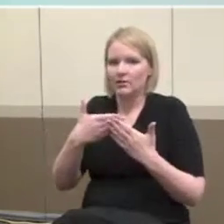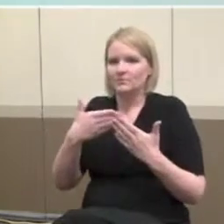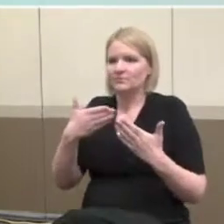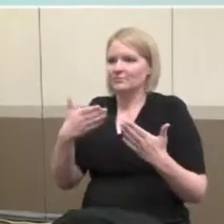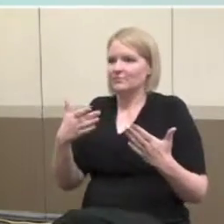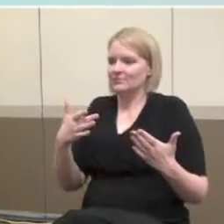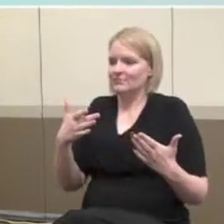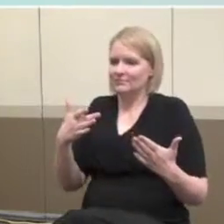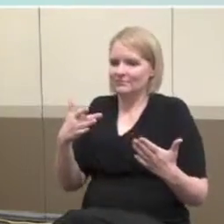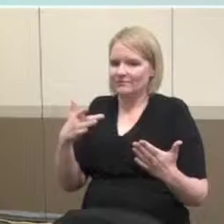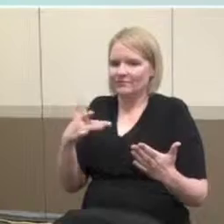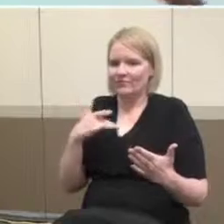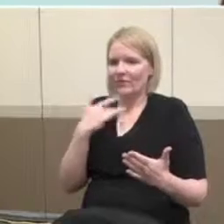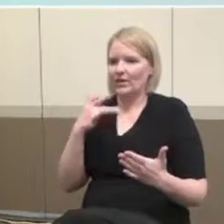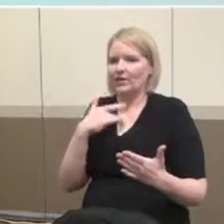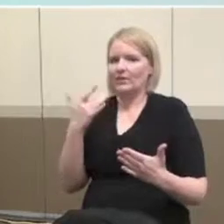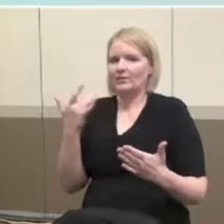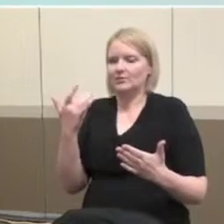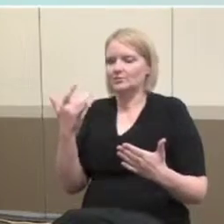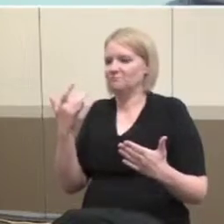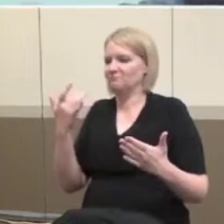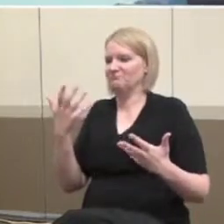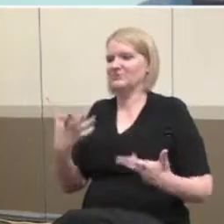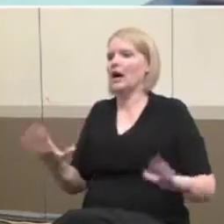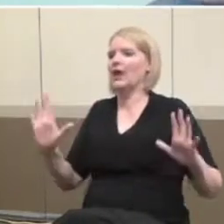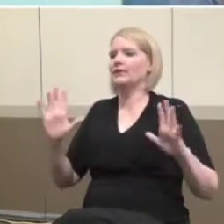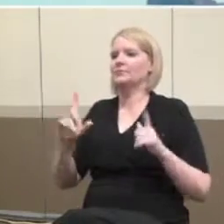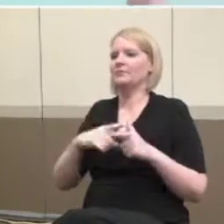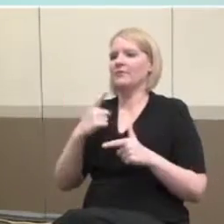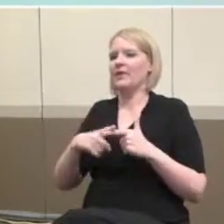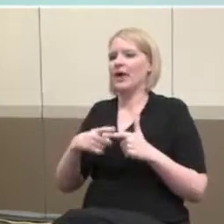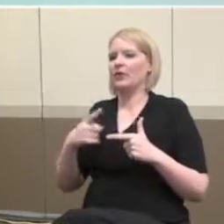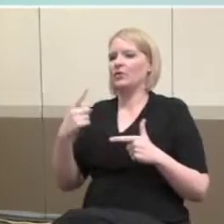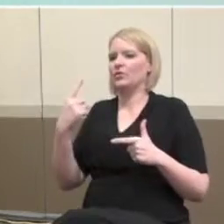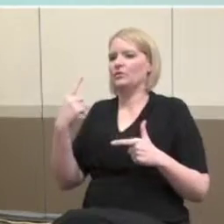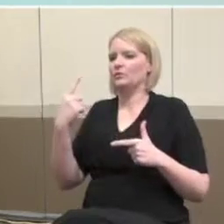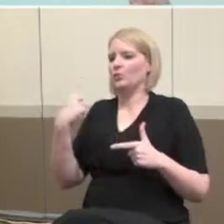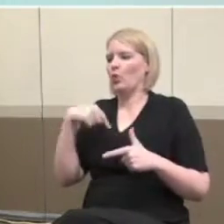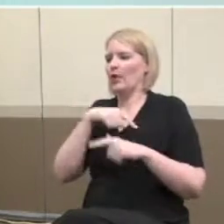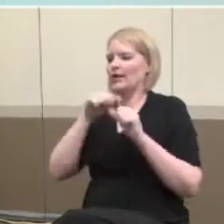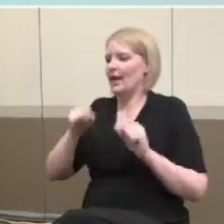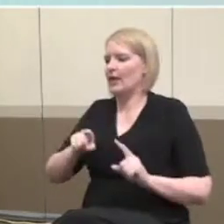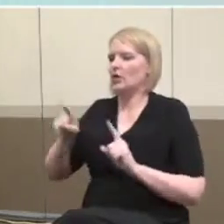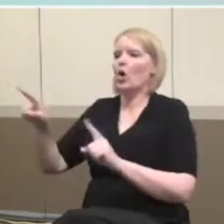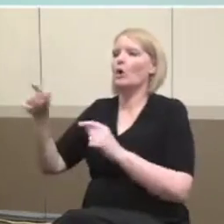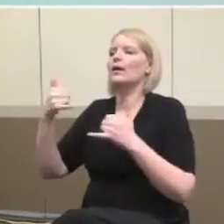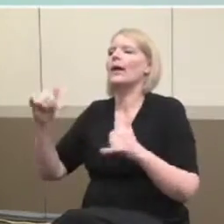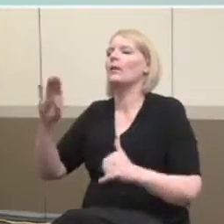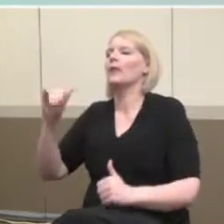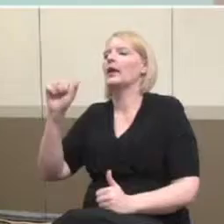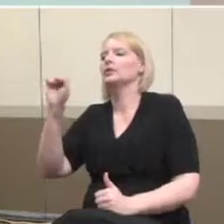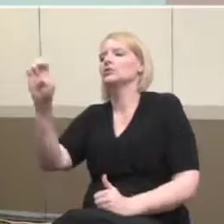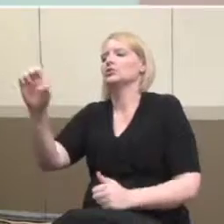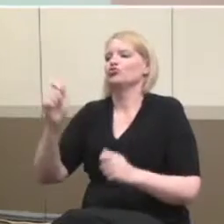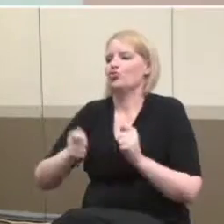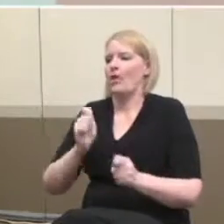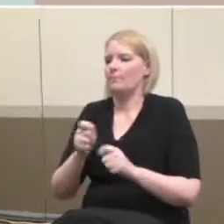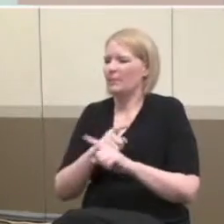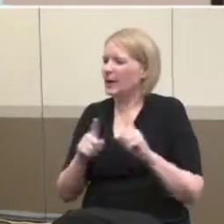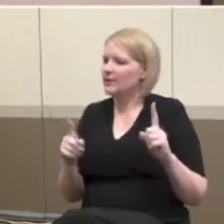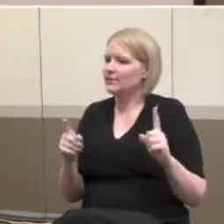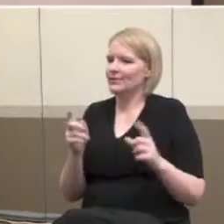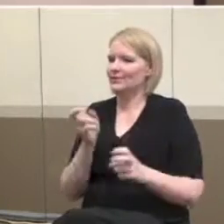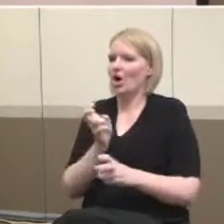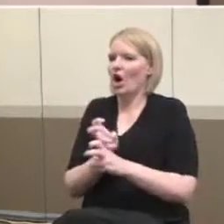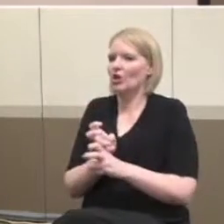of feeling like we're done with what we had planned, let's go play the bass drum. But